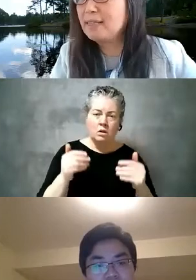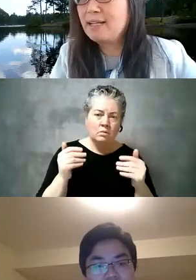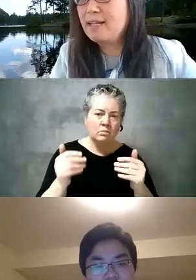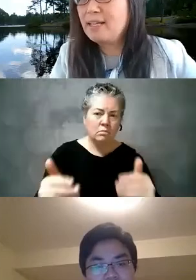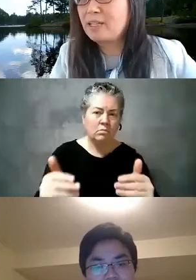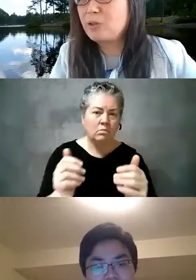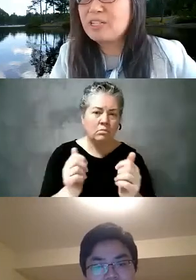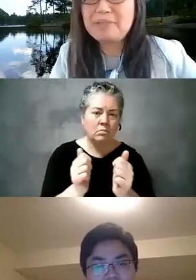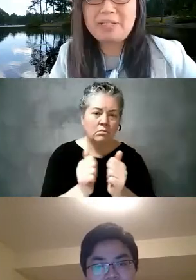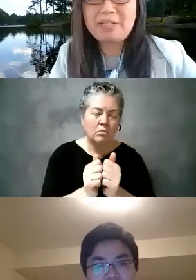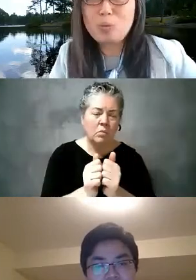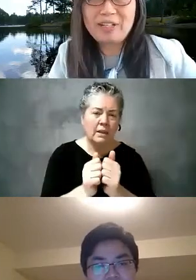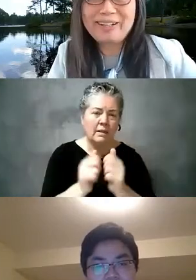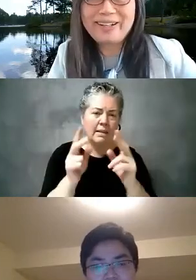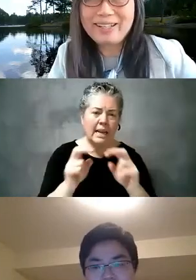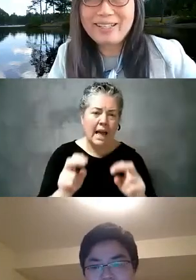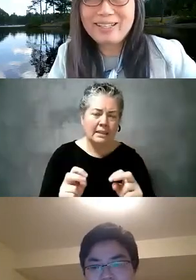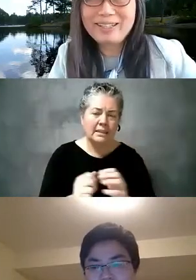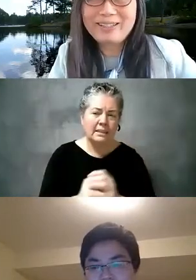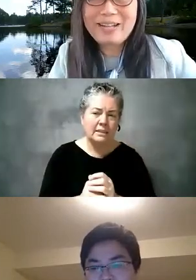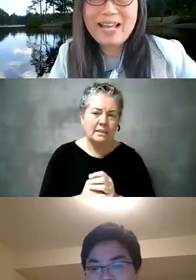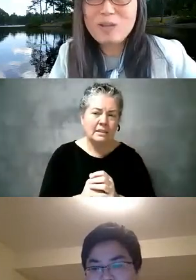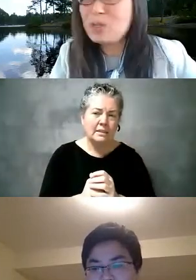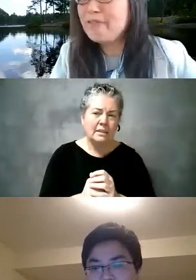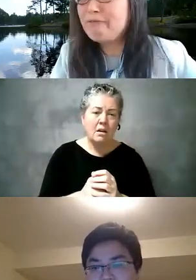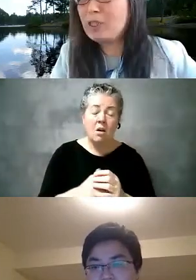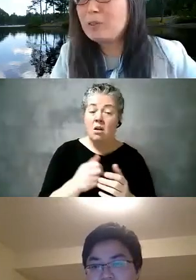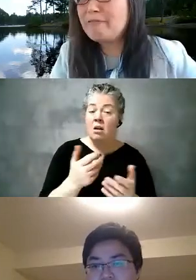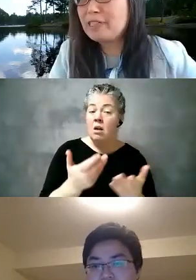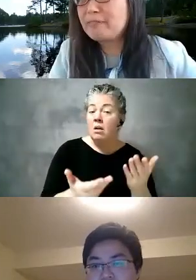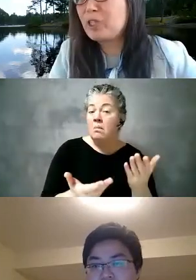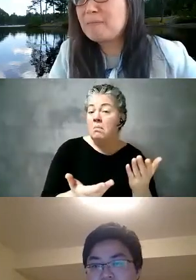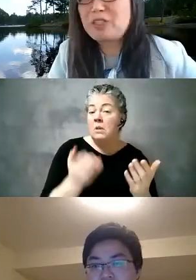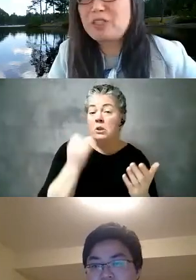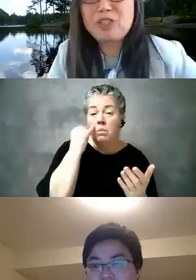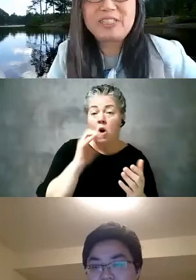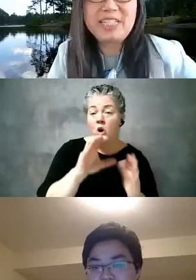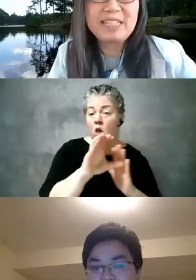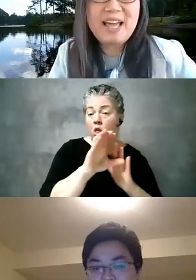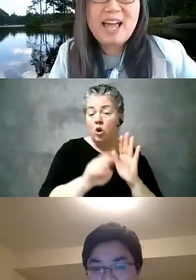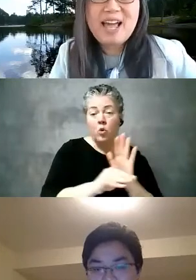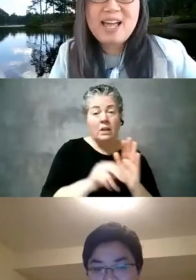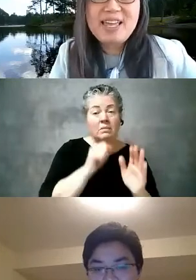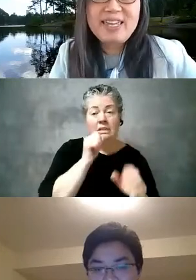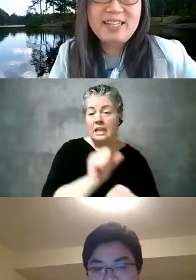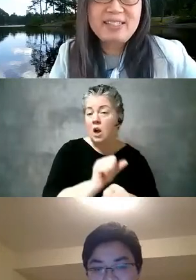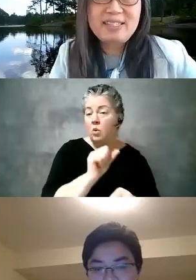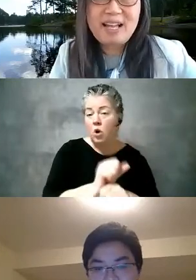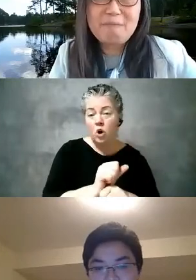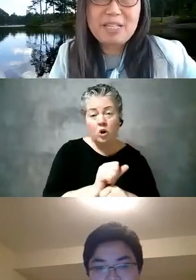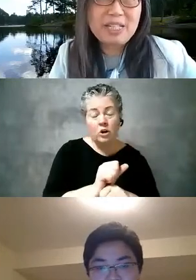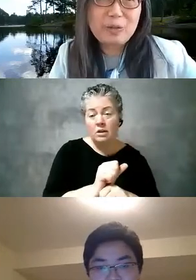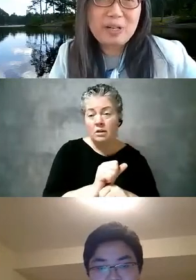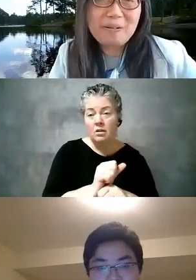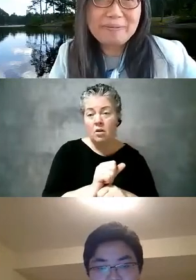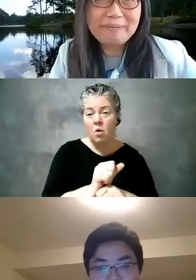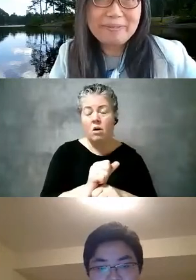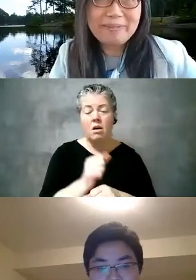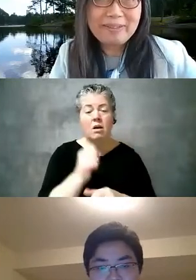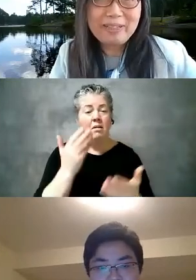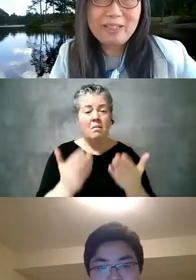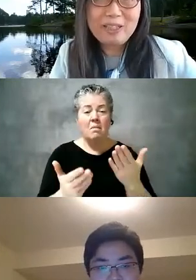found a curriculum doesn't work, right? What if the total effect of the curriculum on student learning is